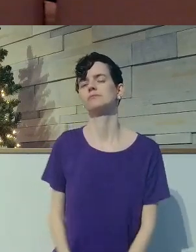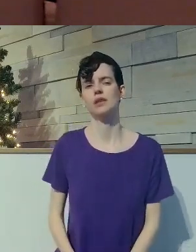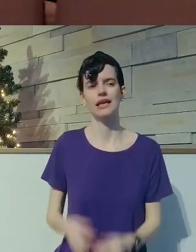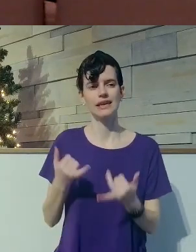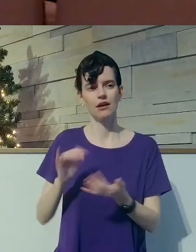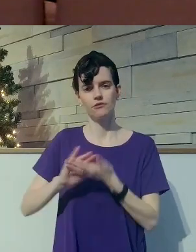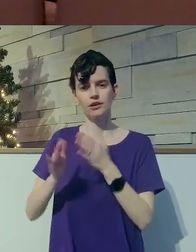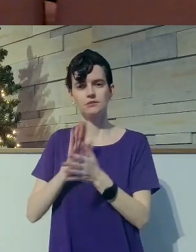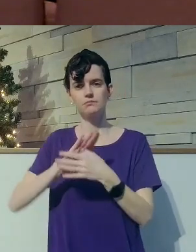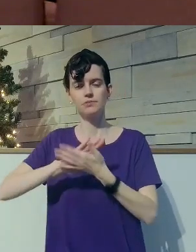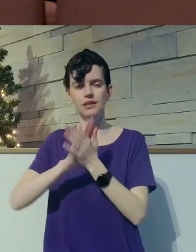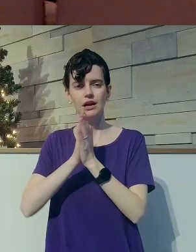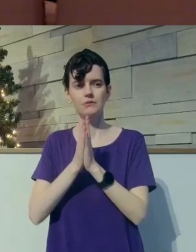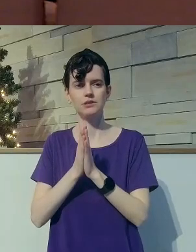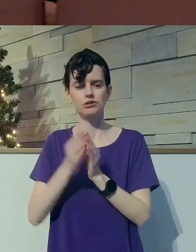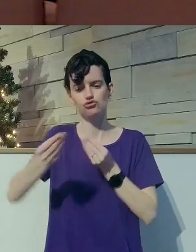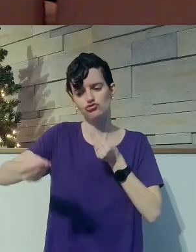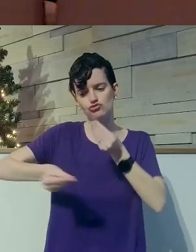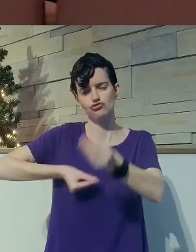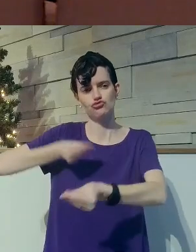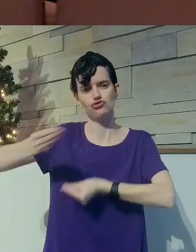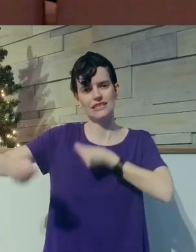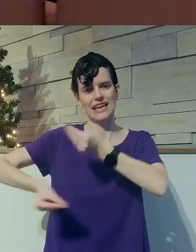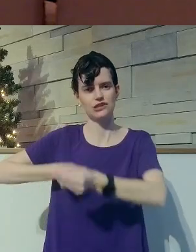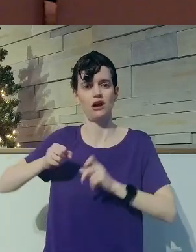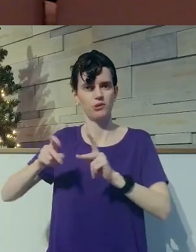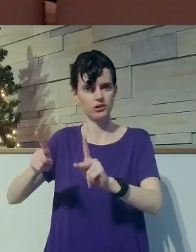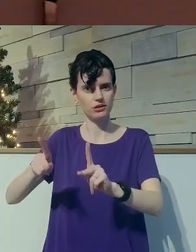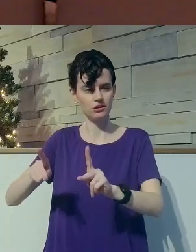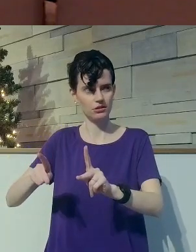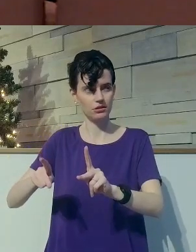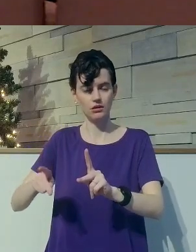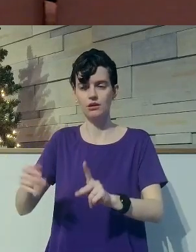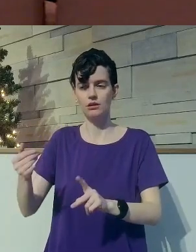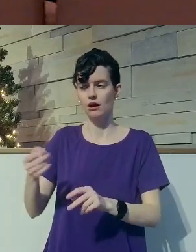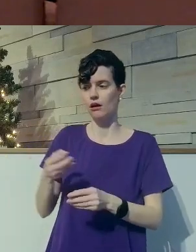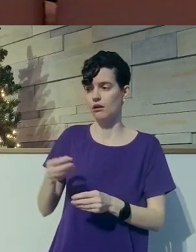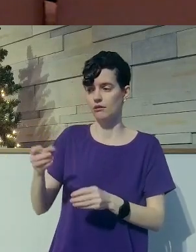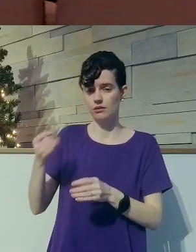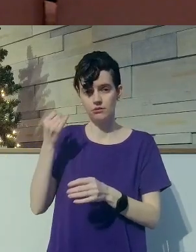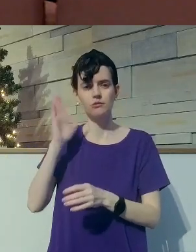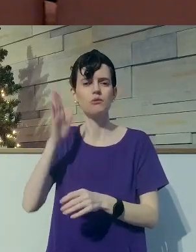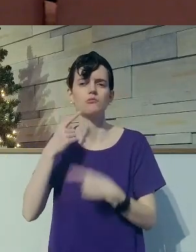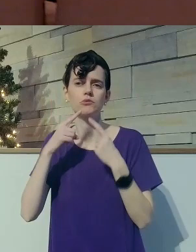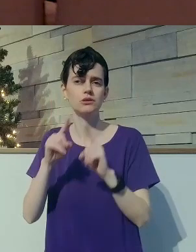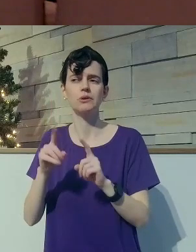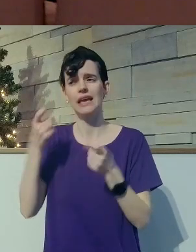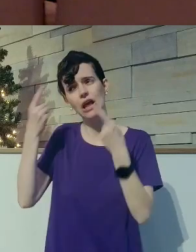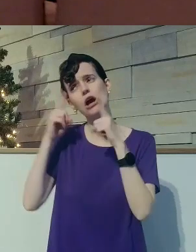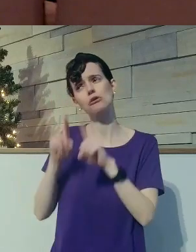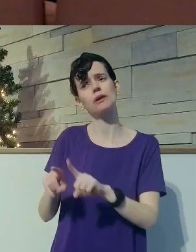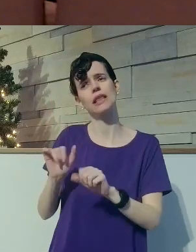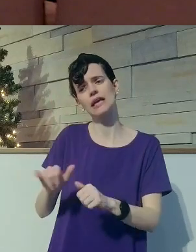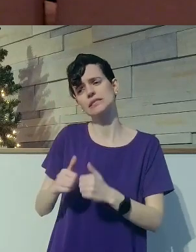turned forgiveness into just simply a transactional opportunity, a transaction that, hey, you know what, this will work. We can just agree that this is